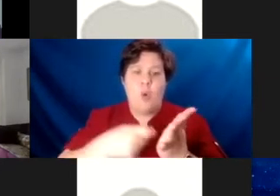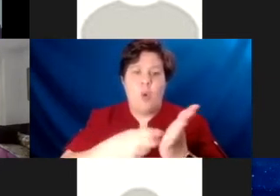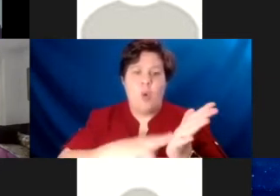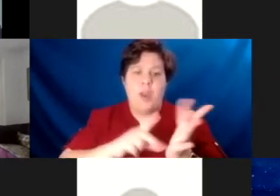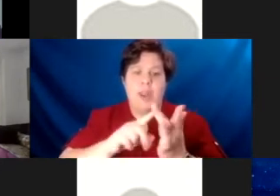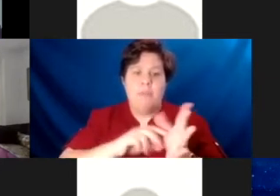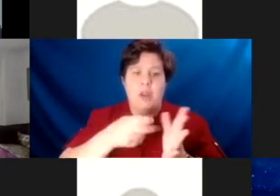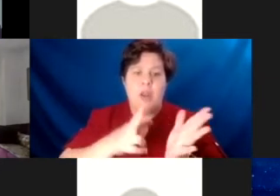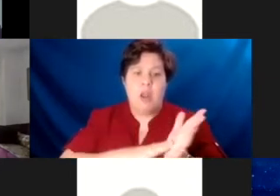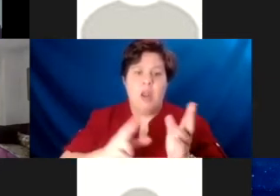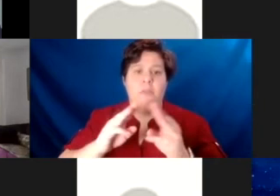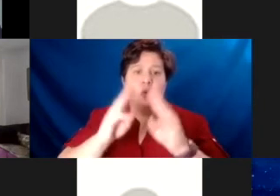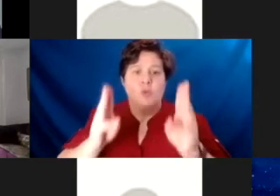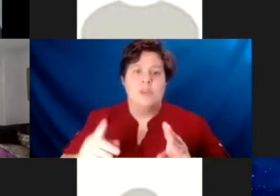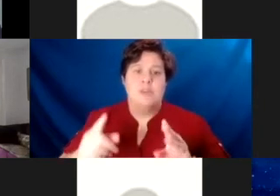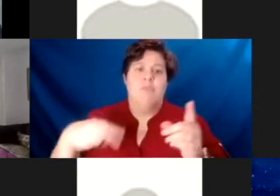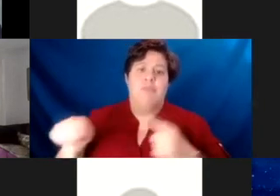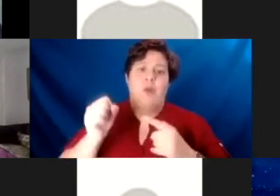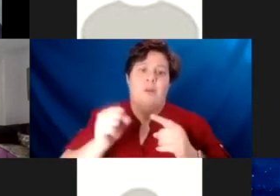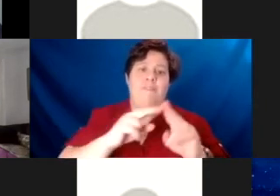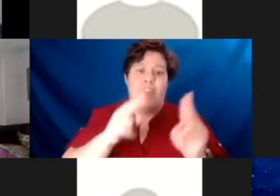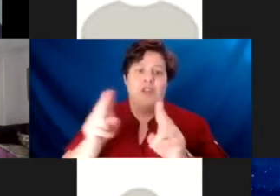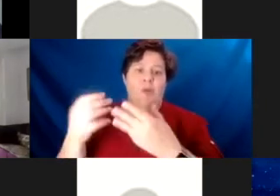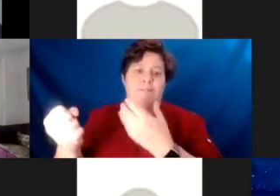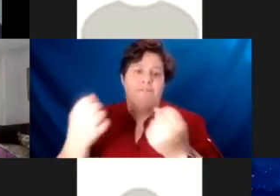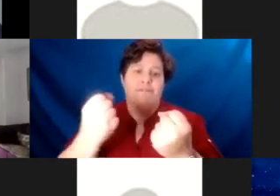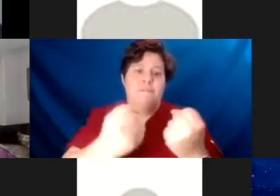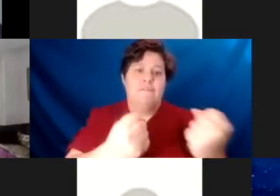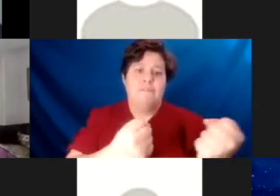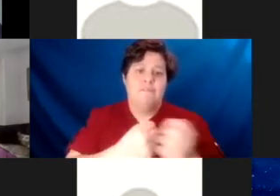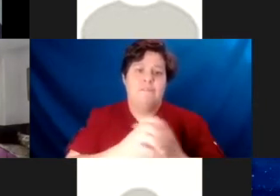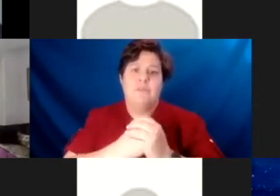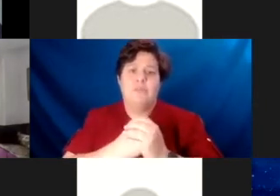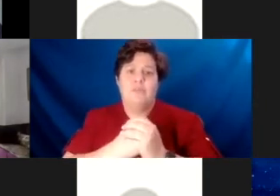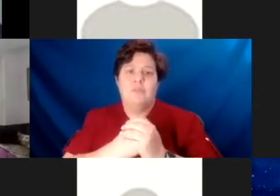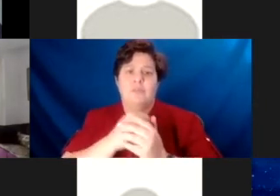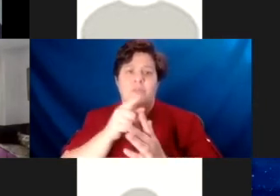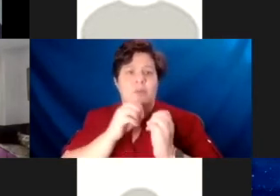they are all venue based. Yeah. Sure. Okay. You mentioned